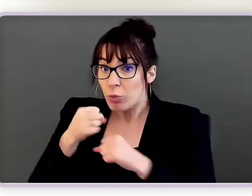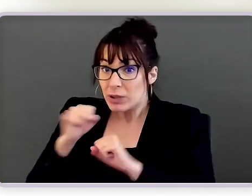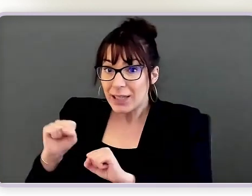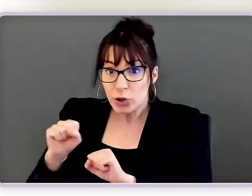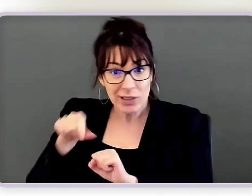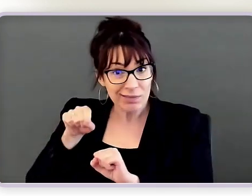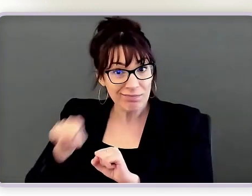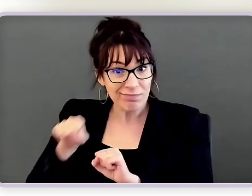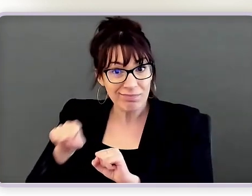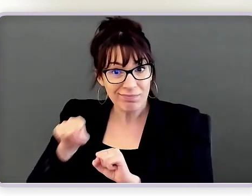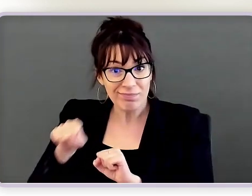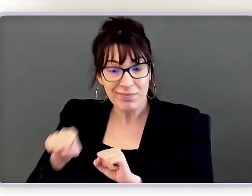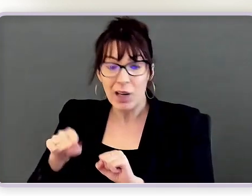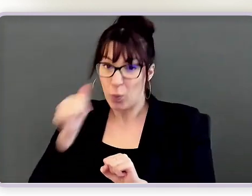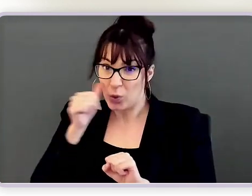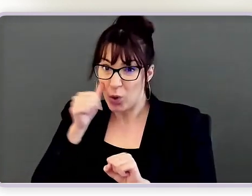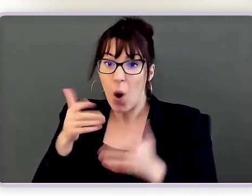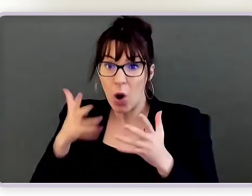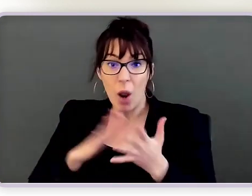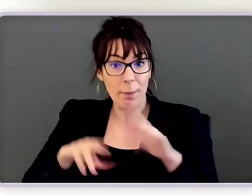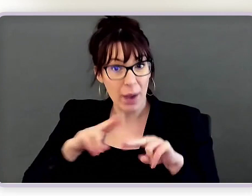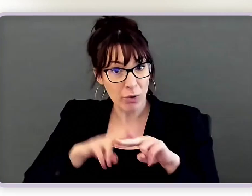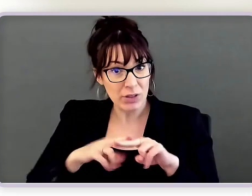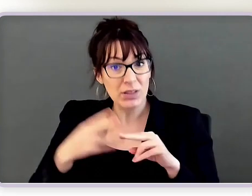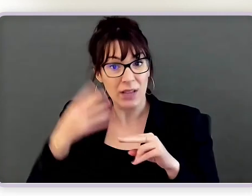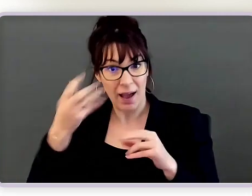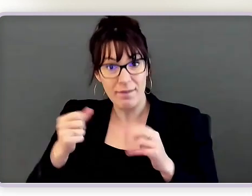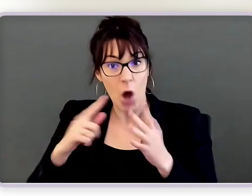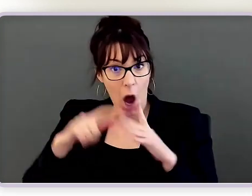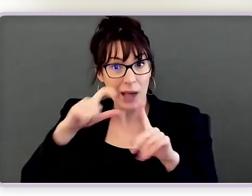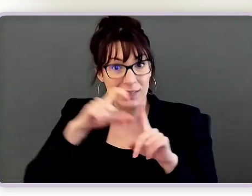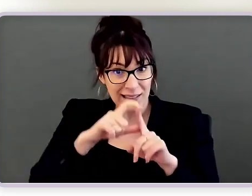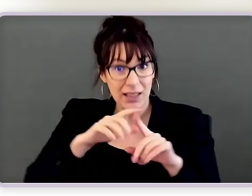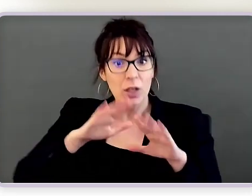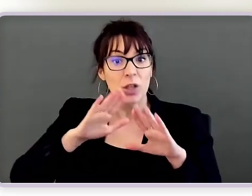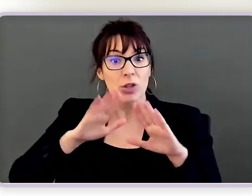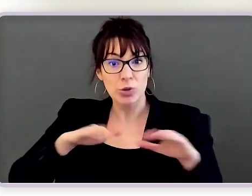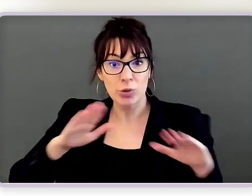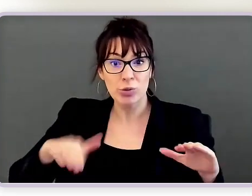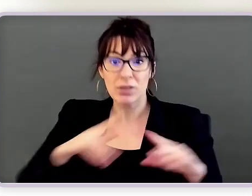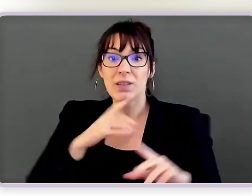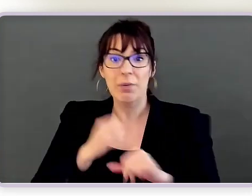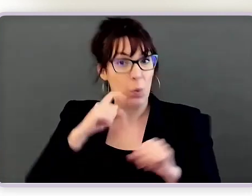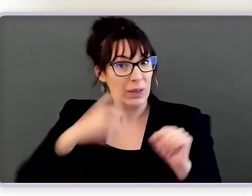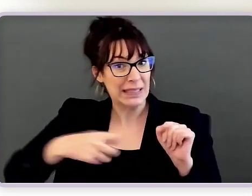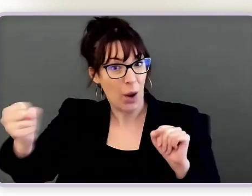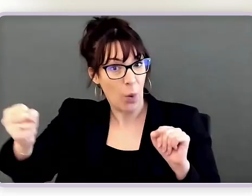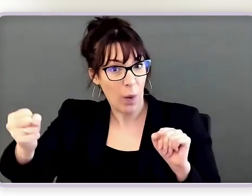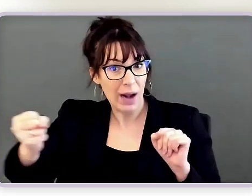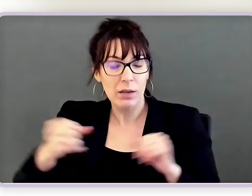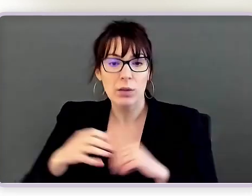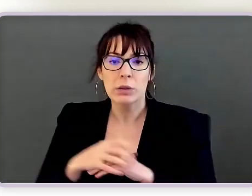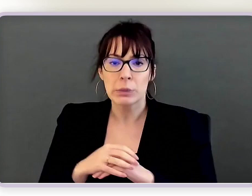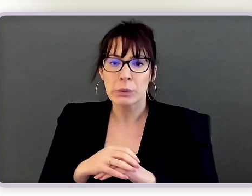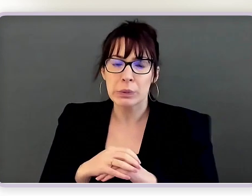children taken from them on the basis of their intellectual disability, and we can't use, unfortunately, discrimination law